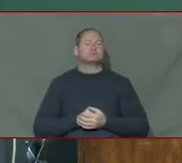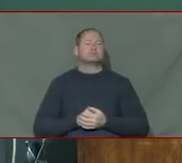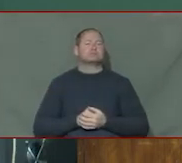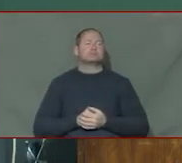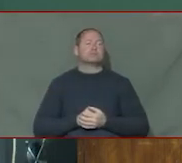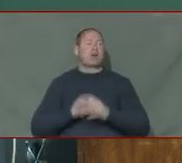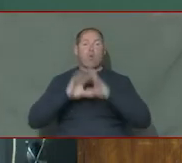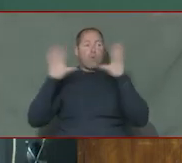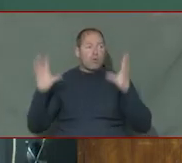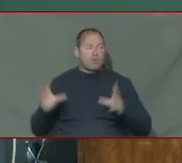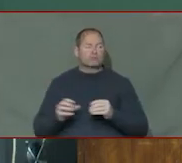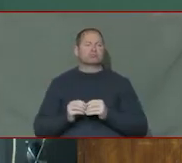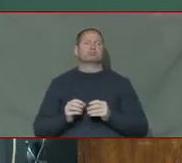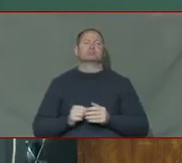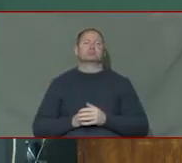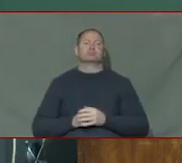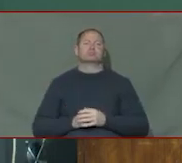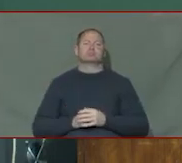Everything.